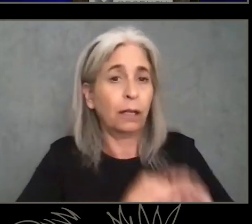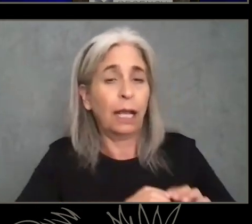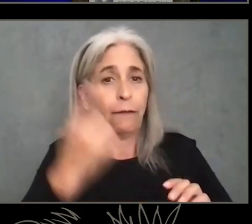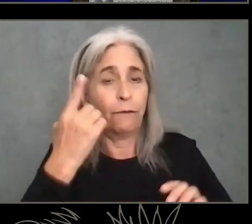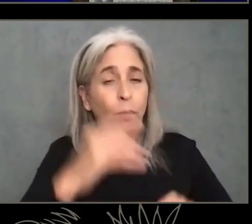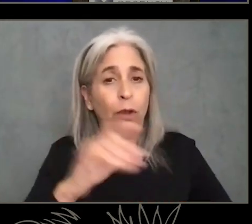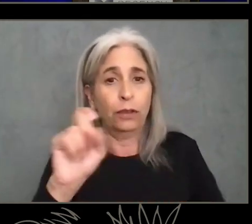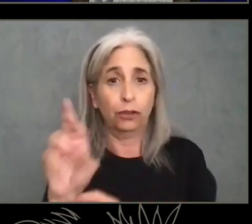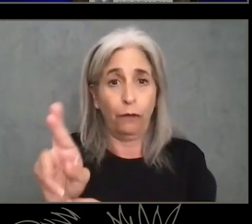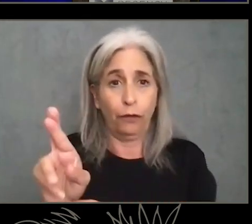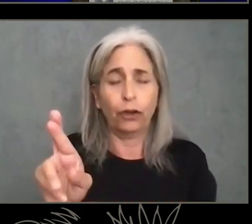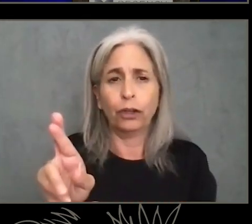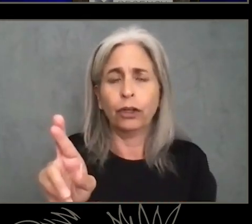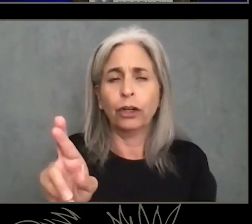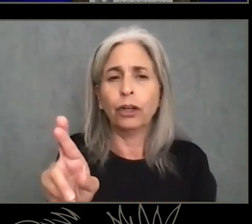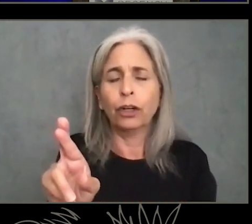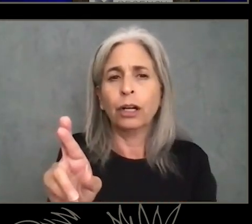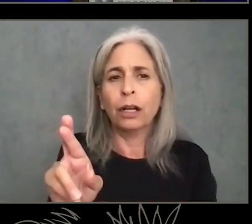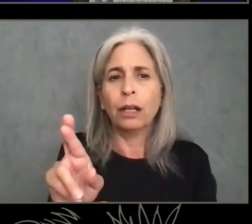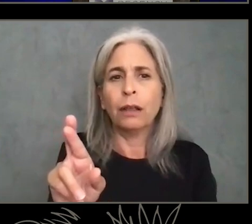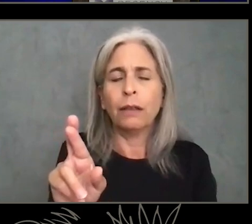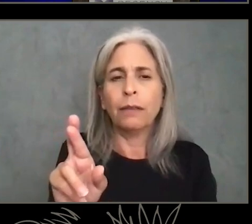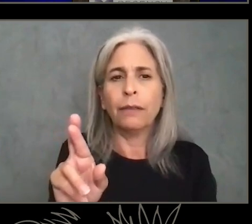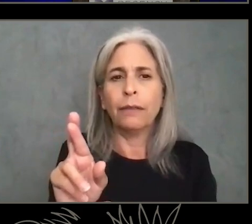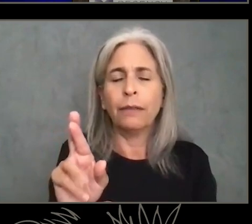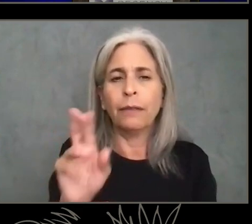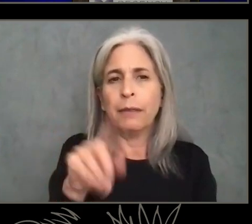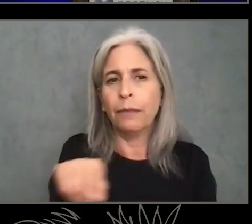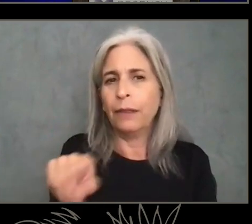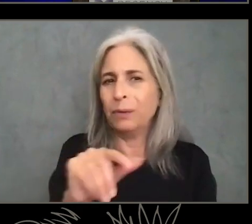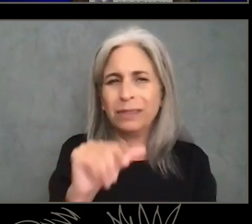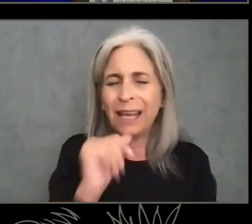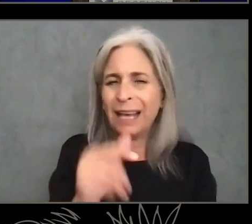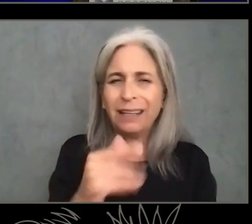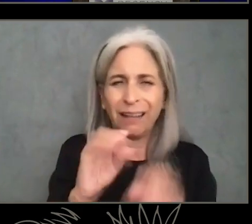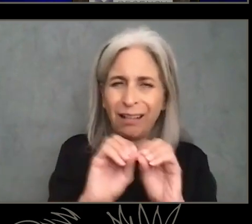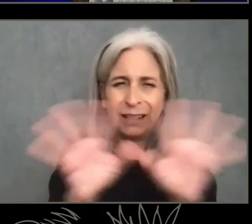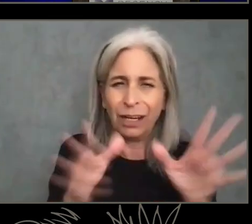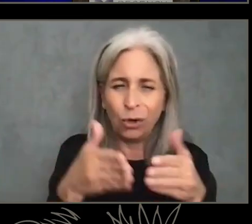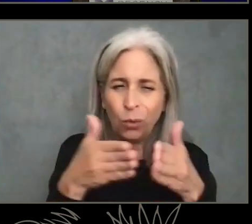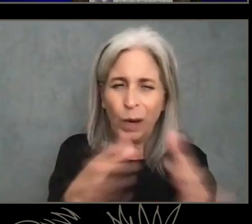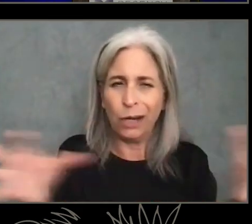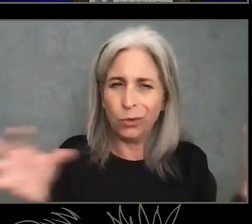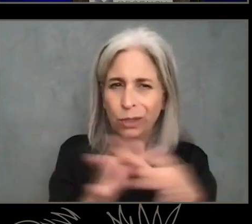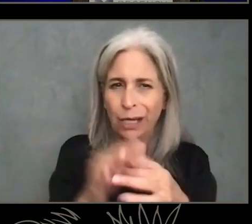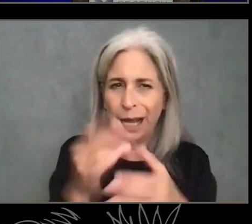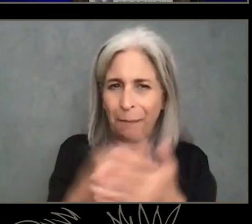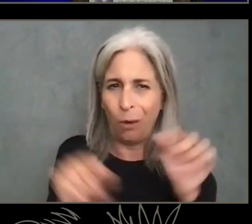for the server, there wasn't a cohesive way to connect these two.